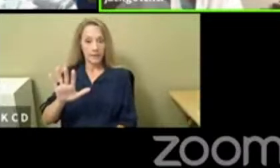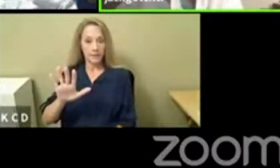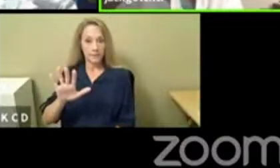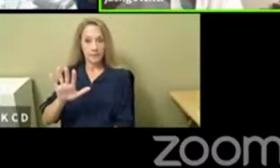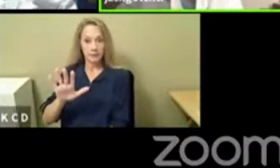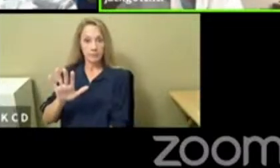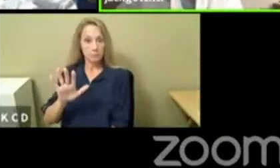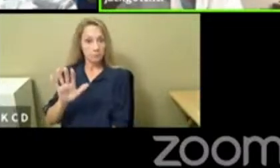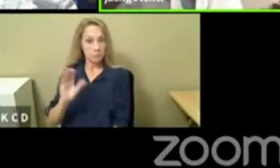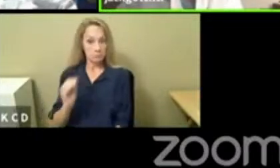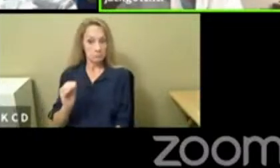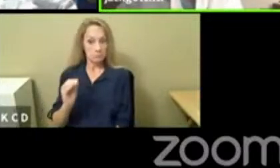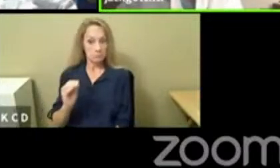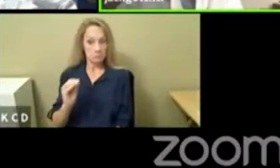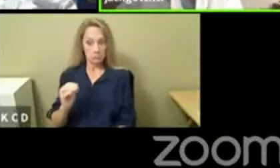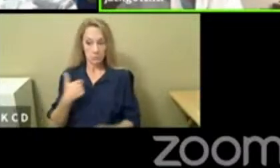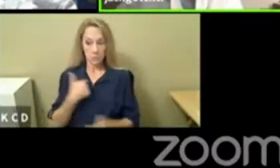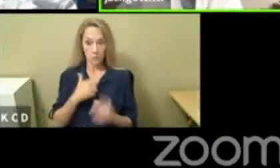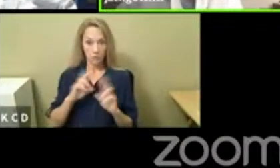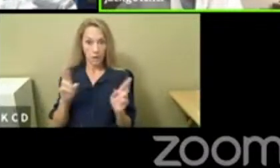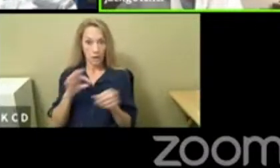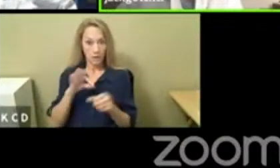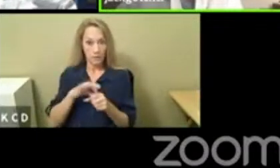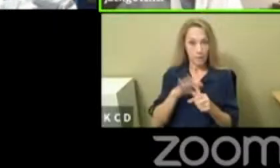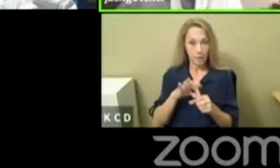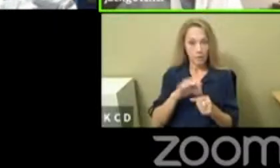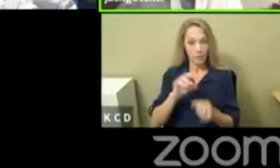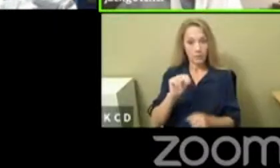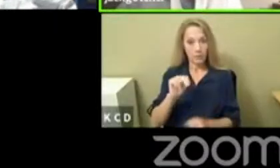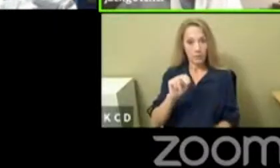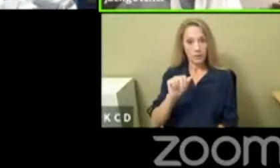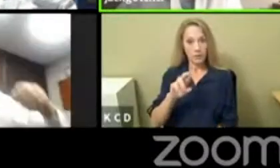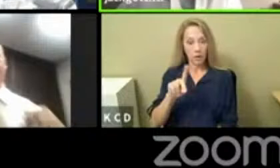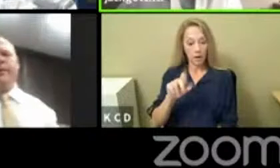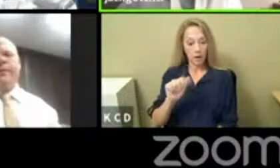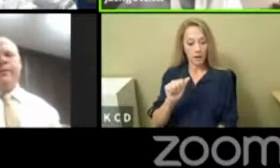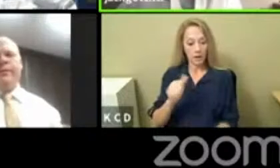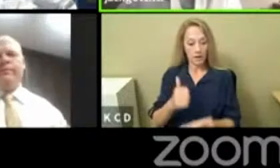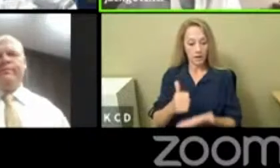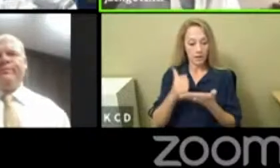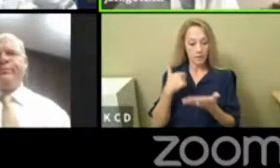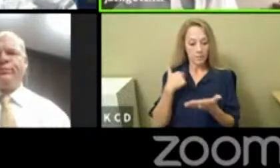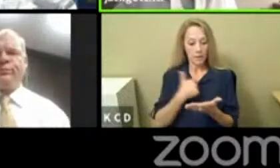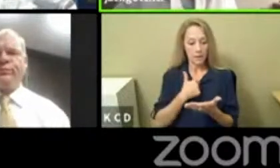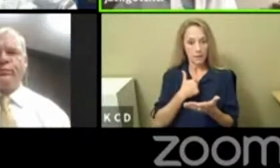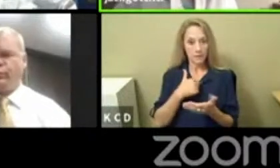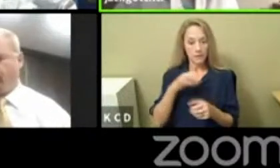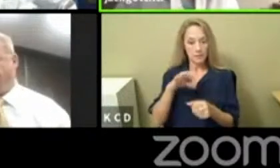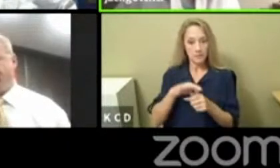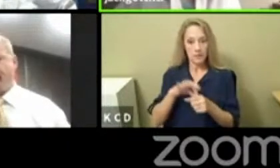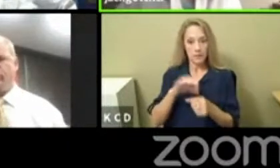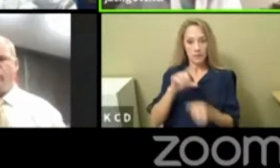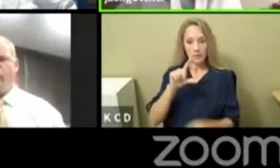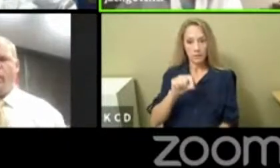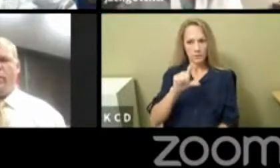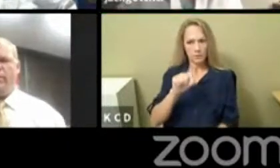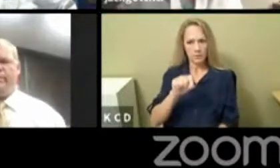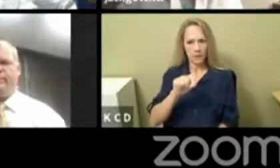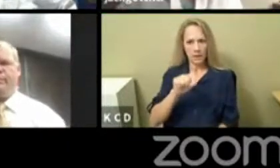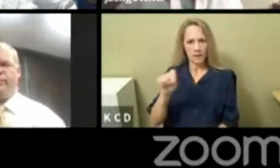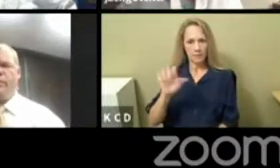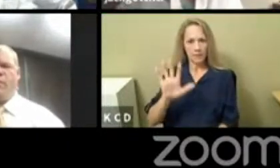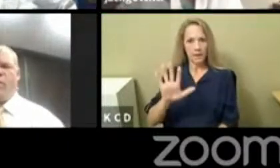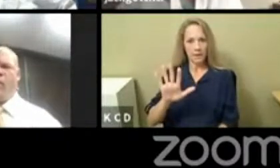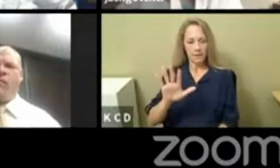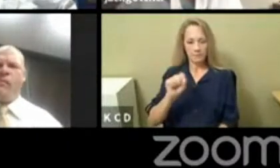If not, I sense we're ready to vote. And Narda, if you will help us with a roll call vote on 2020-5, please. Yes,